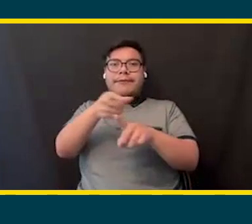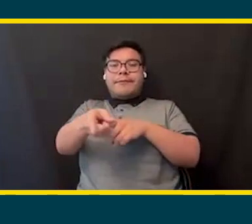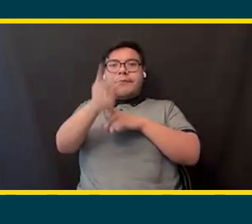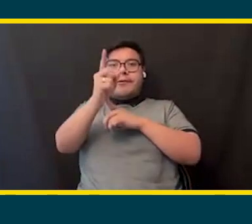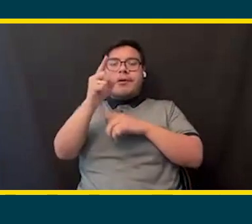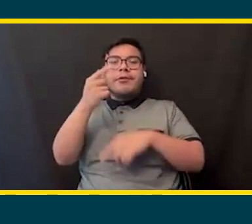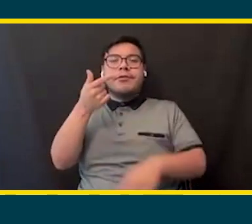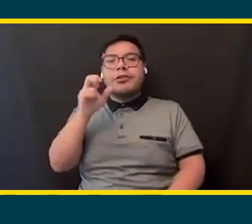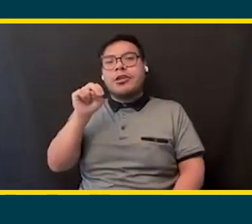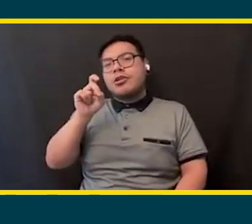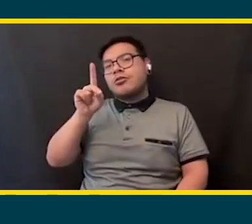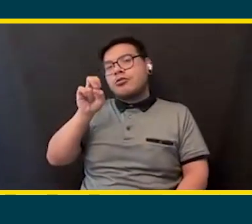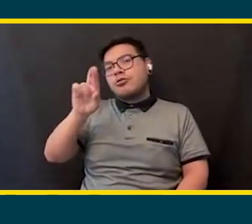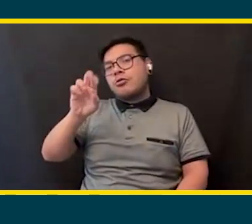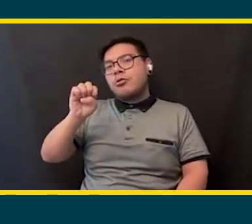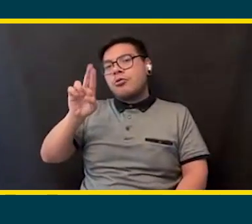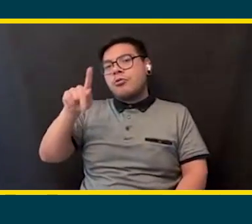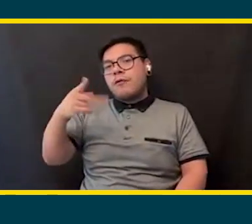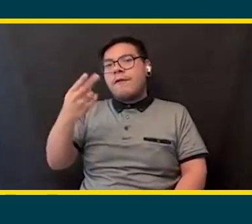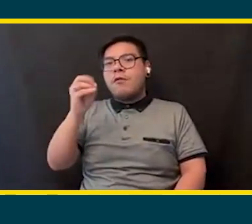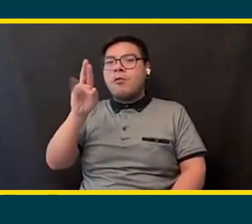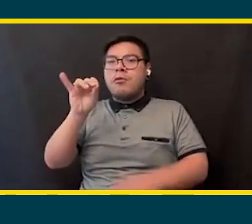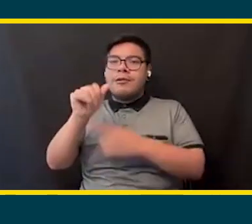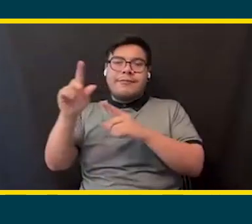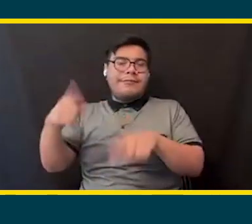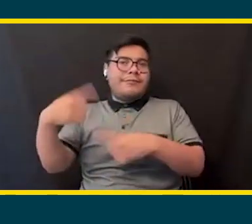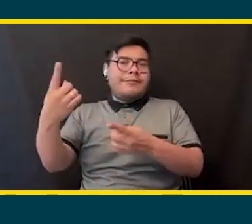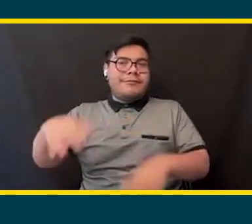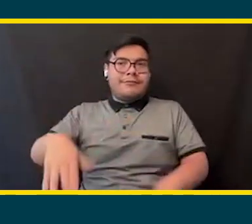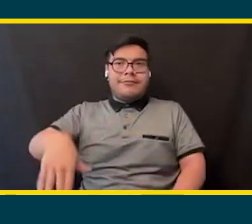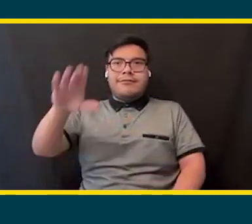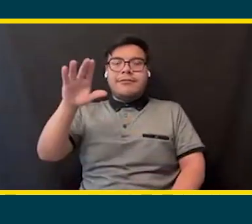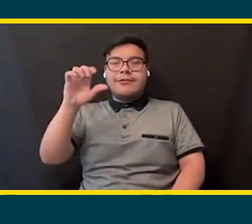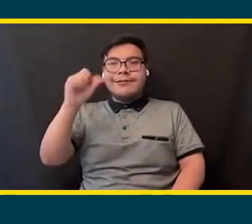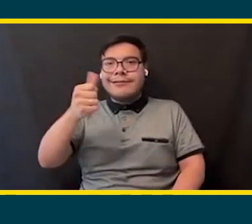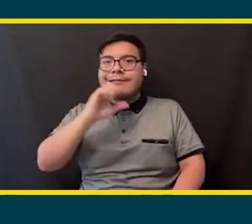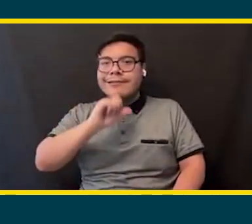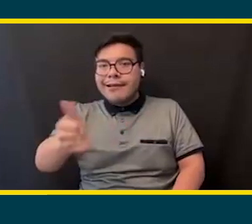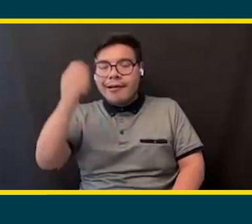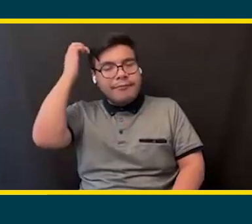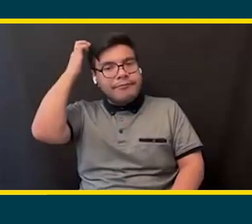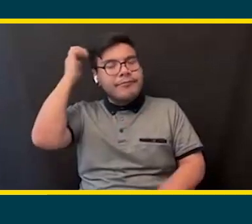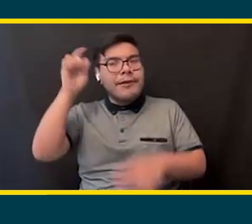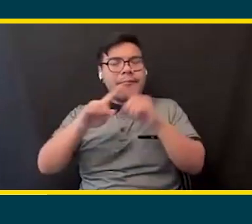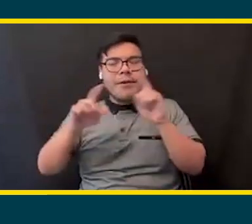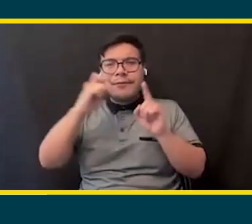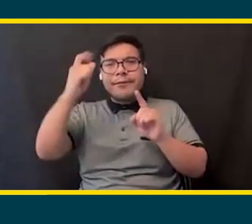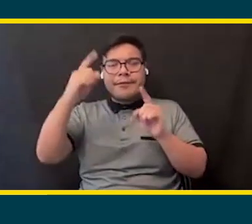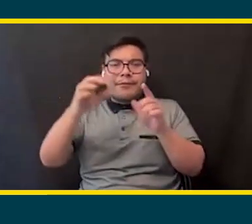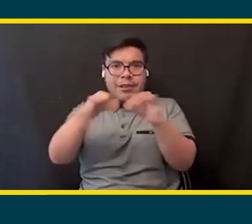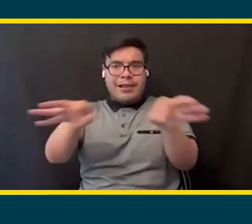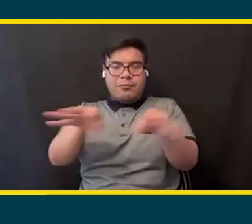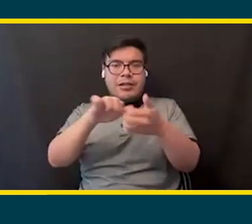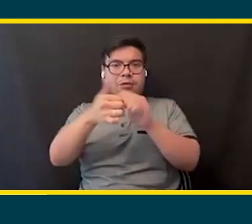gender euphoria since like being 10 years old, but not having the language for a long time. This